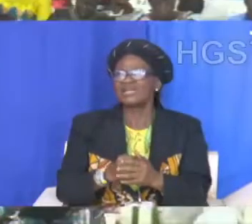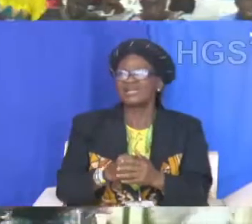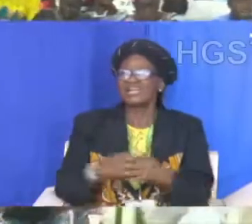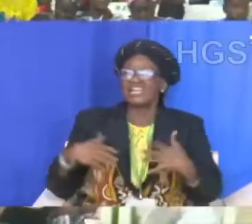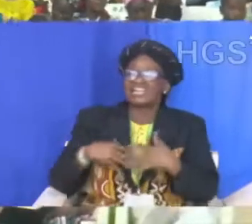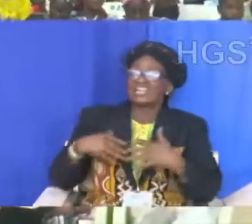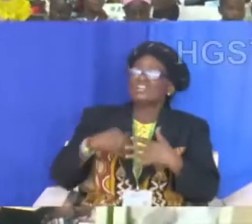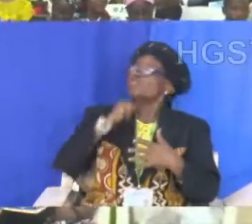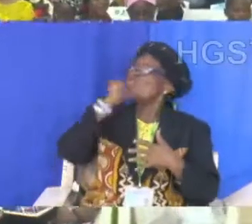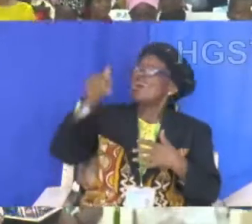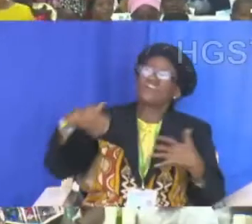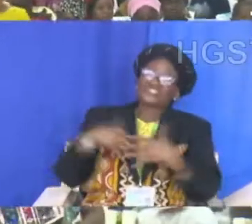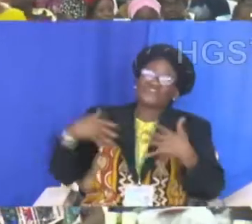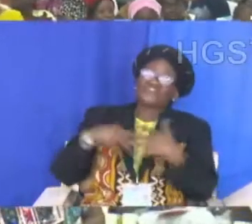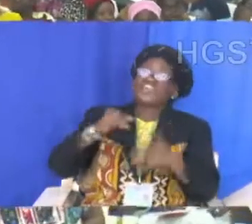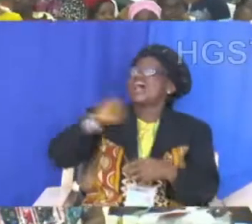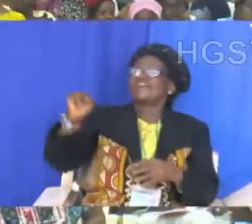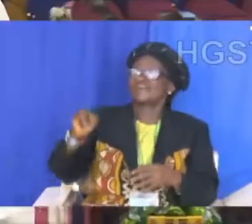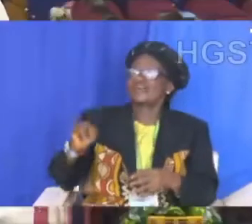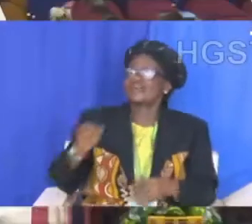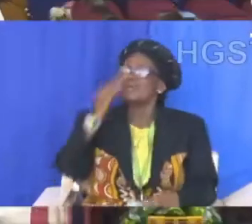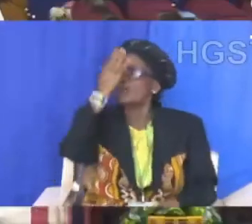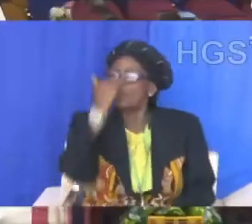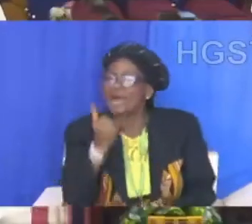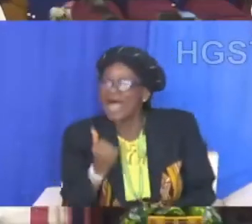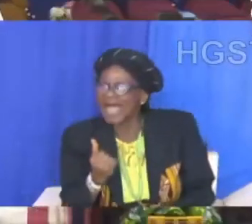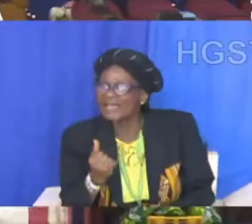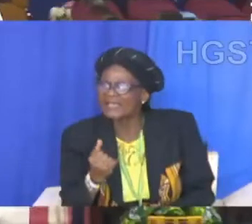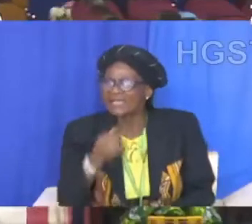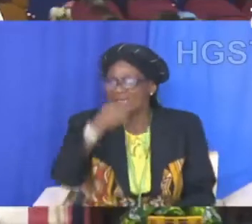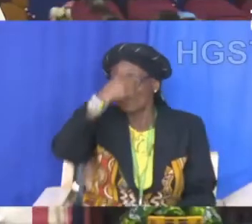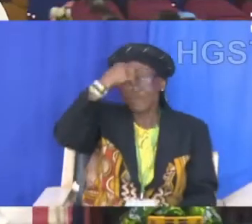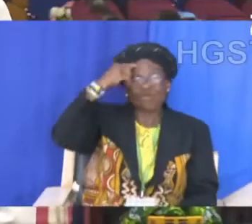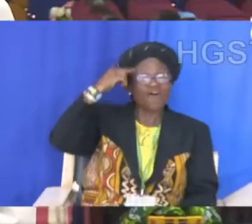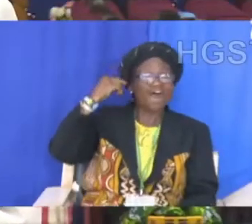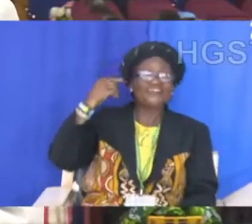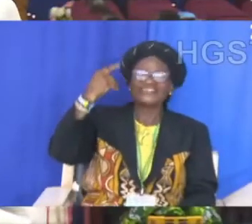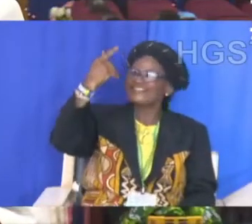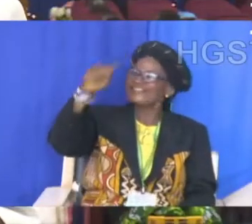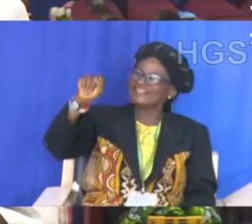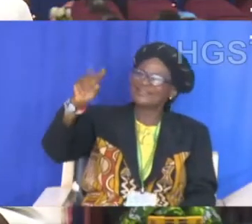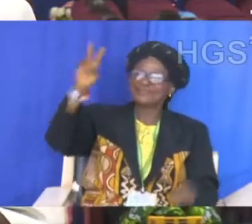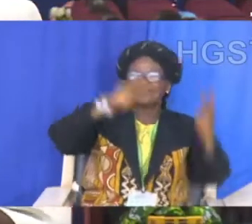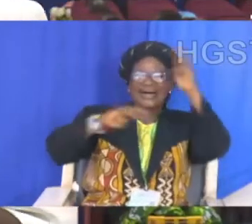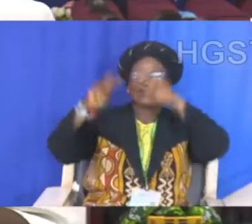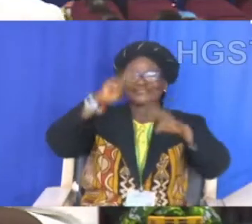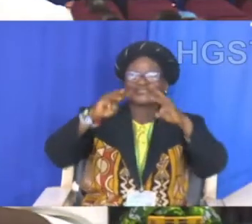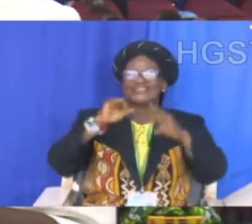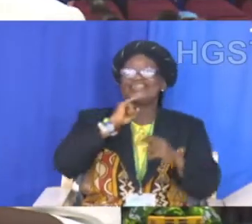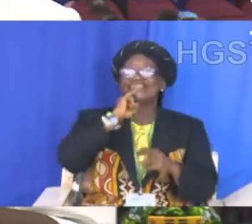fearless. Why? The battle is not yours.